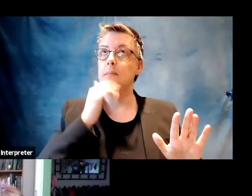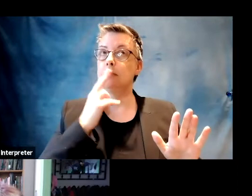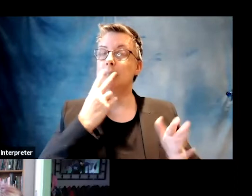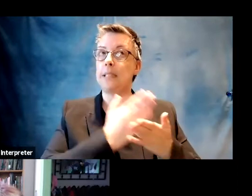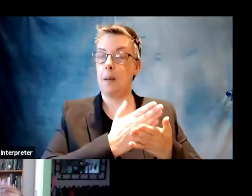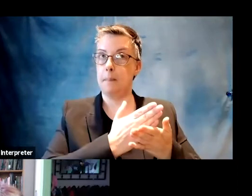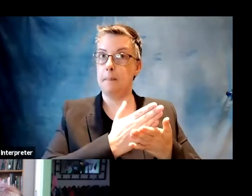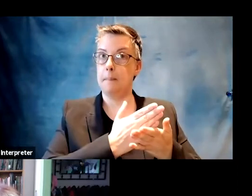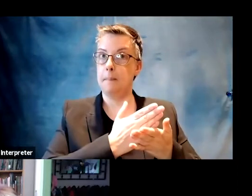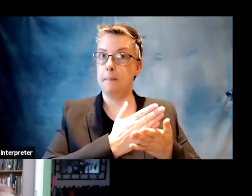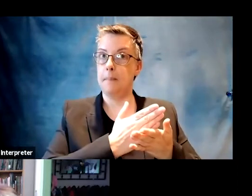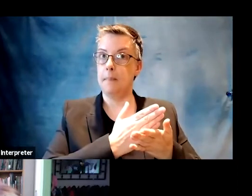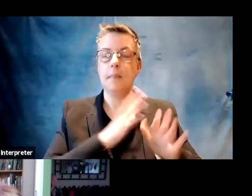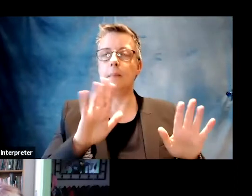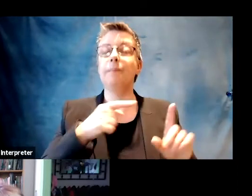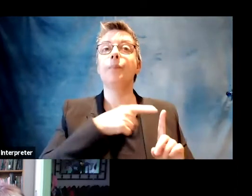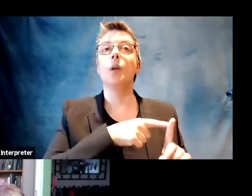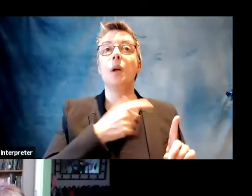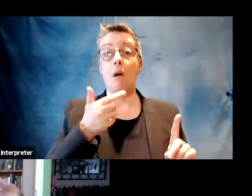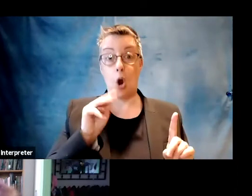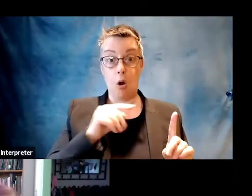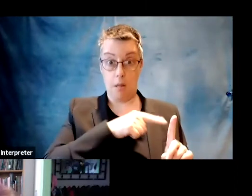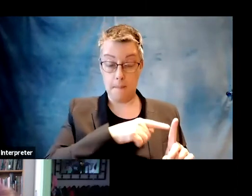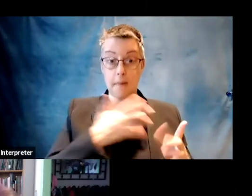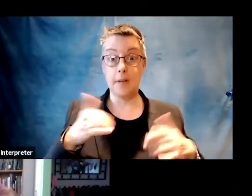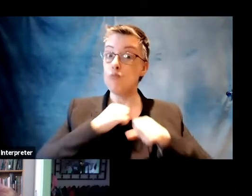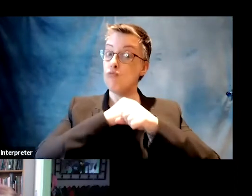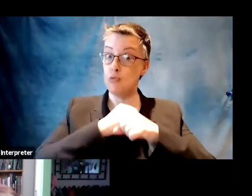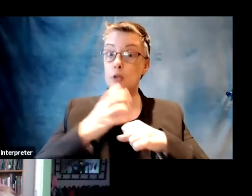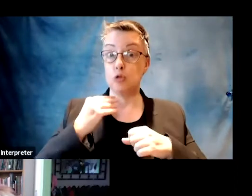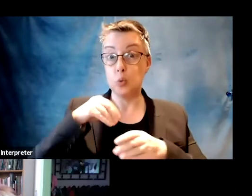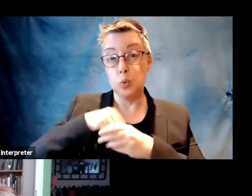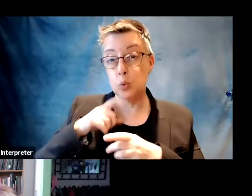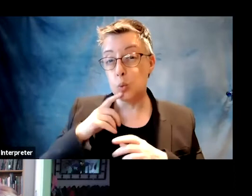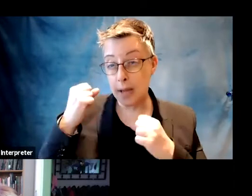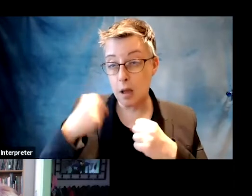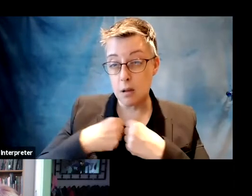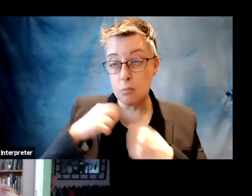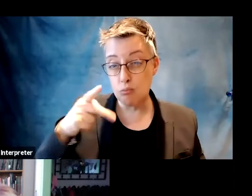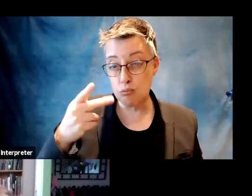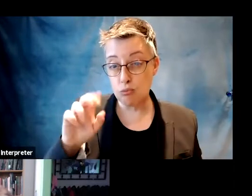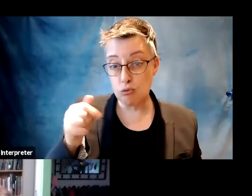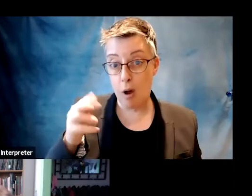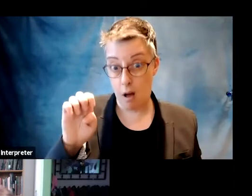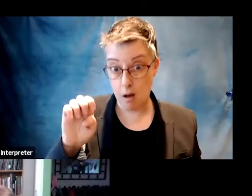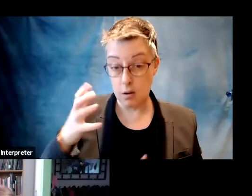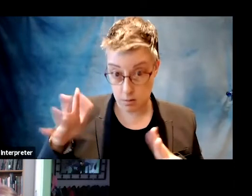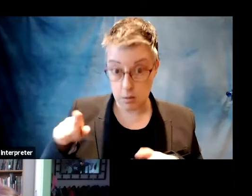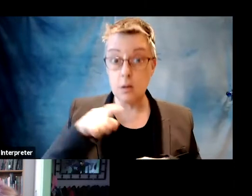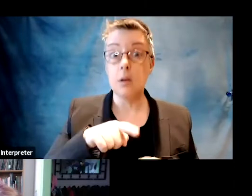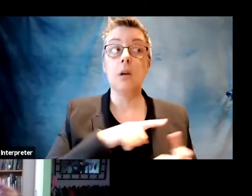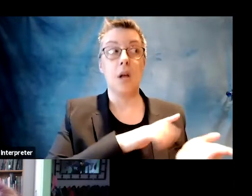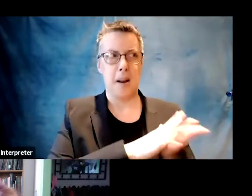uh, or rather once the Golem has protected the Jews of Prague. Um, and then at the same time become